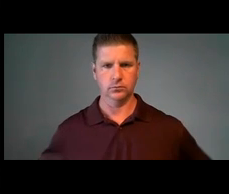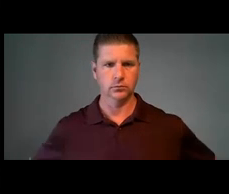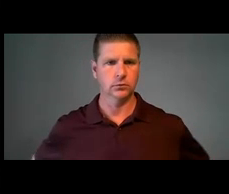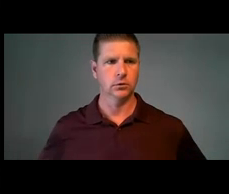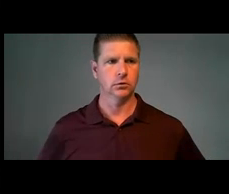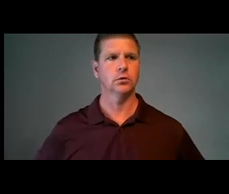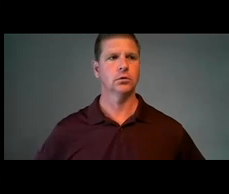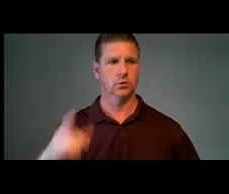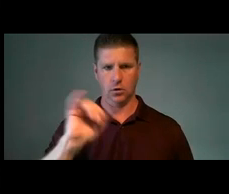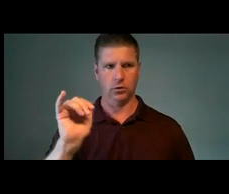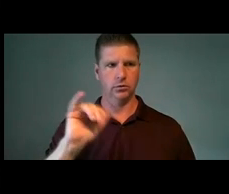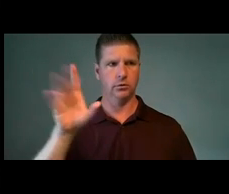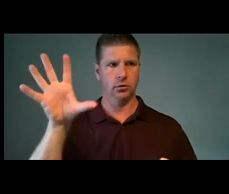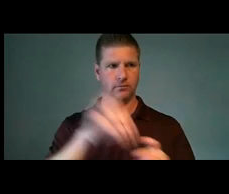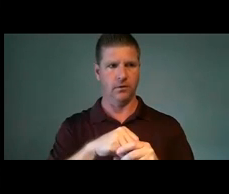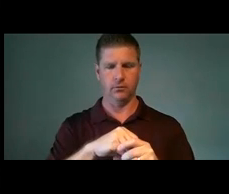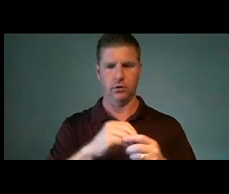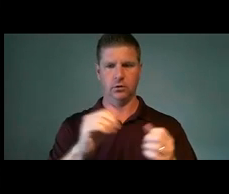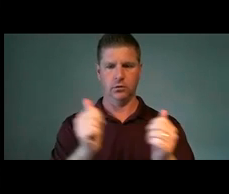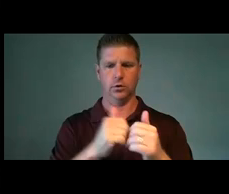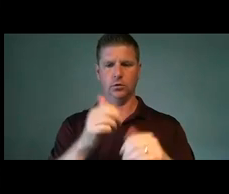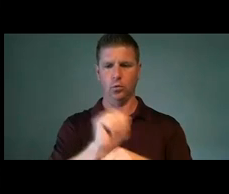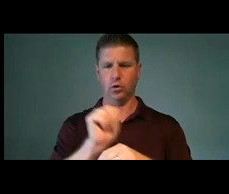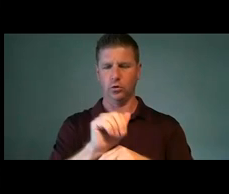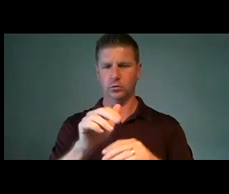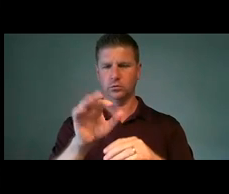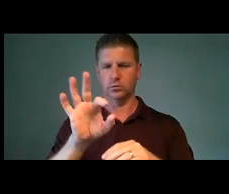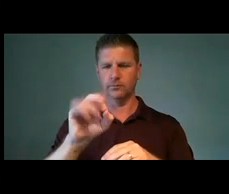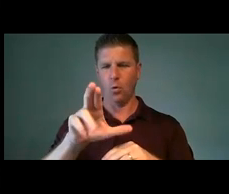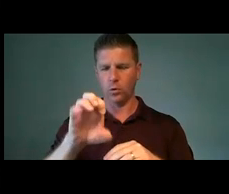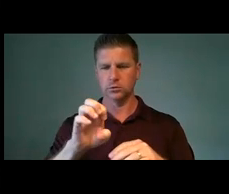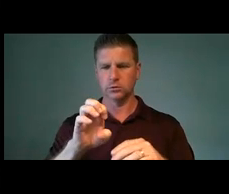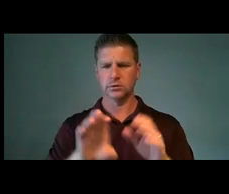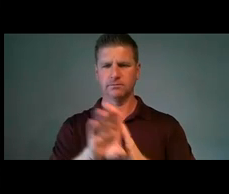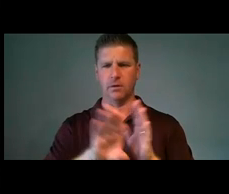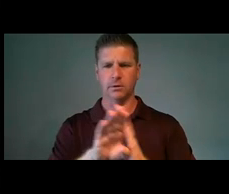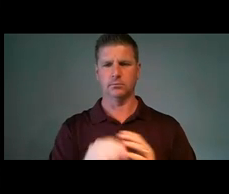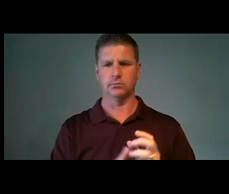he also is involved with workforce development